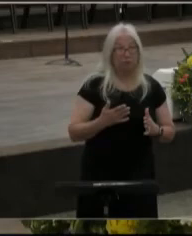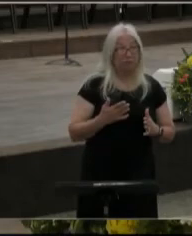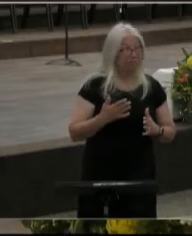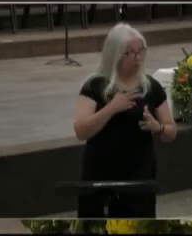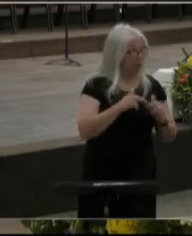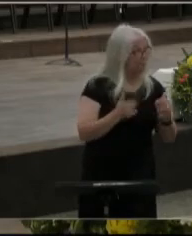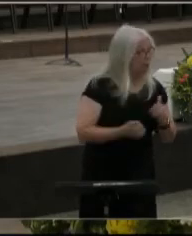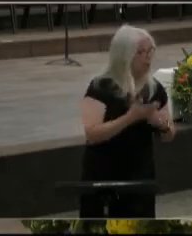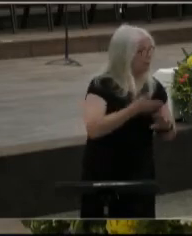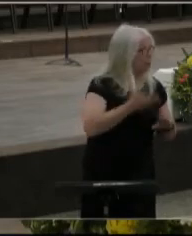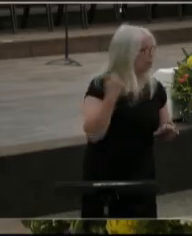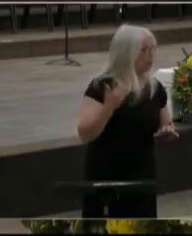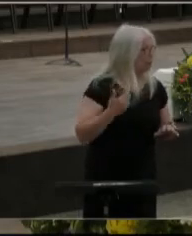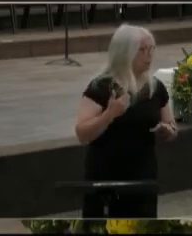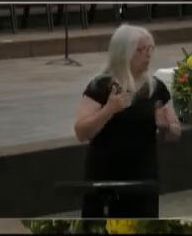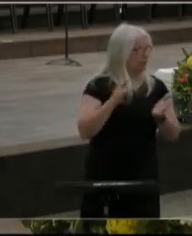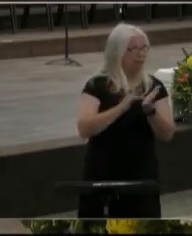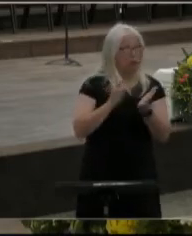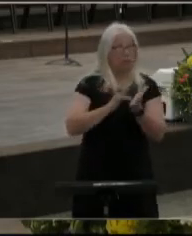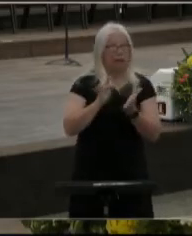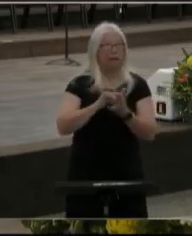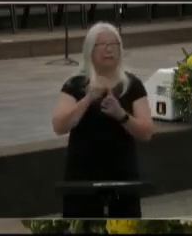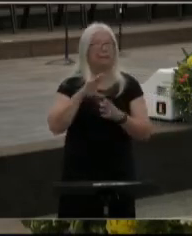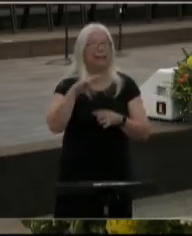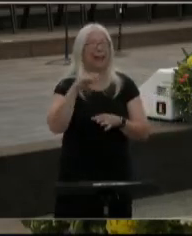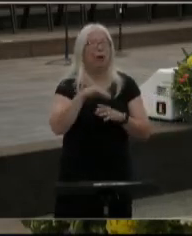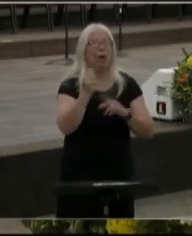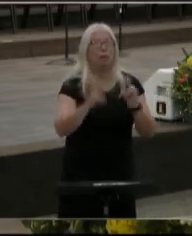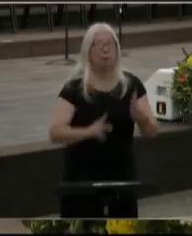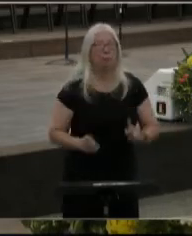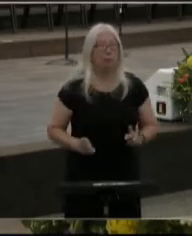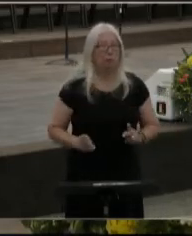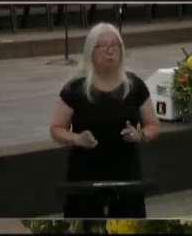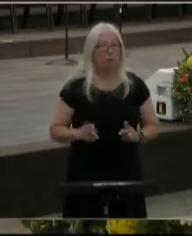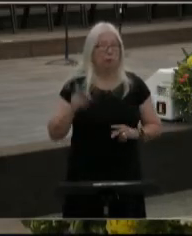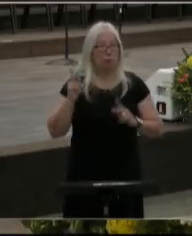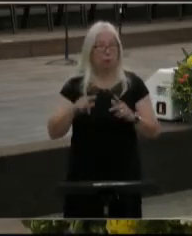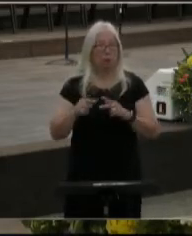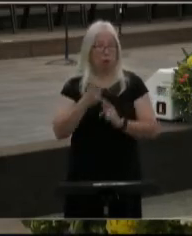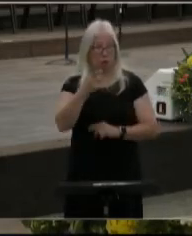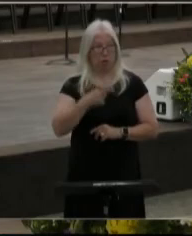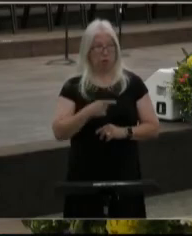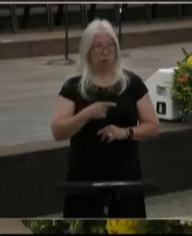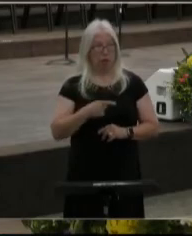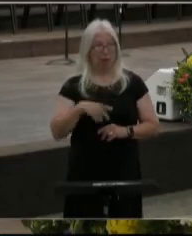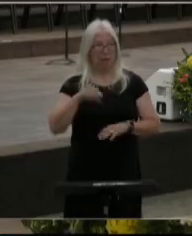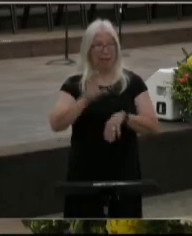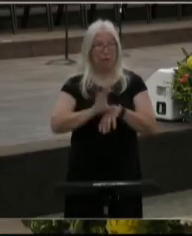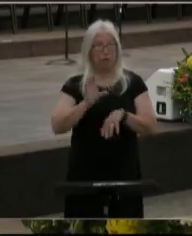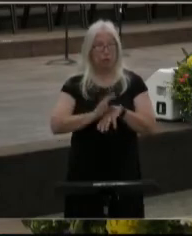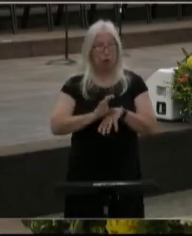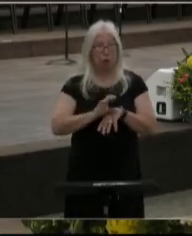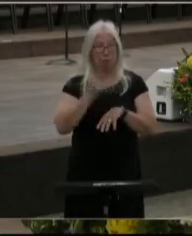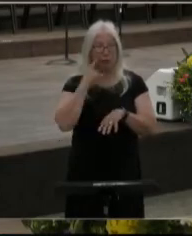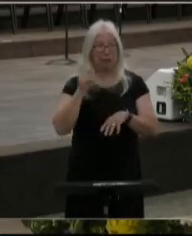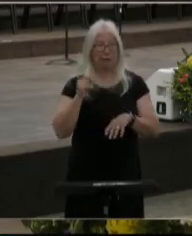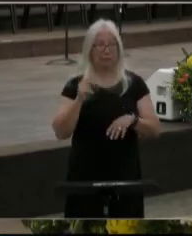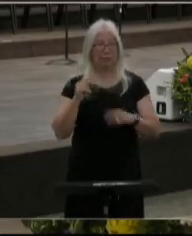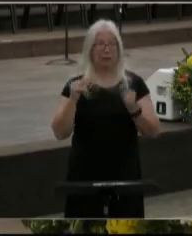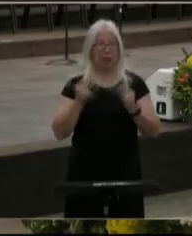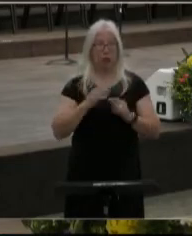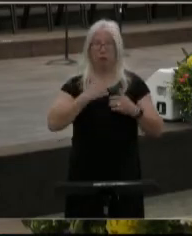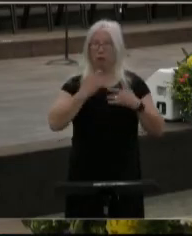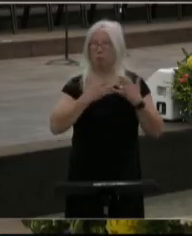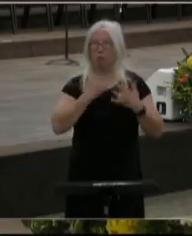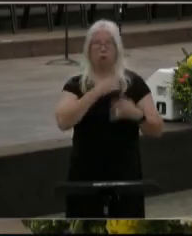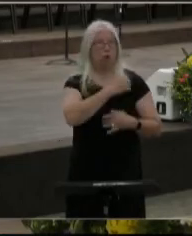you? And now you're going to take it out on everybody else because you got your bacon burned. I've had people take it out on the church because they got the bacon burned. Got the emotions